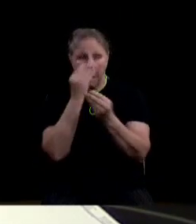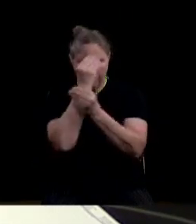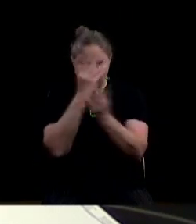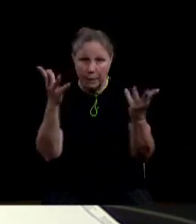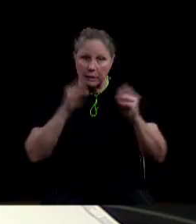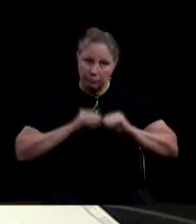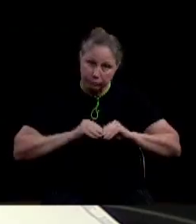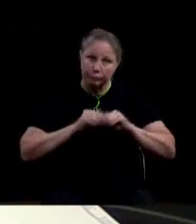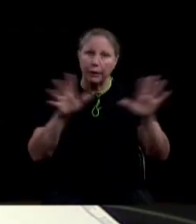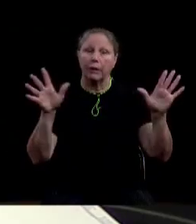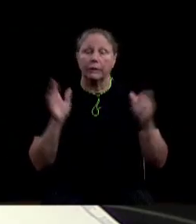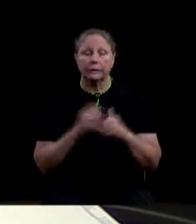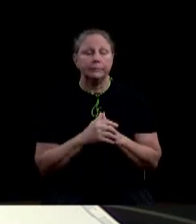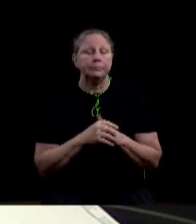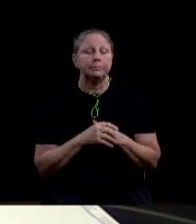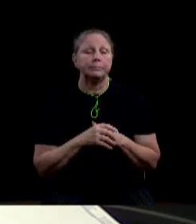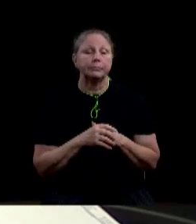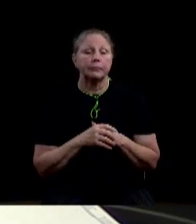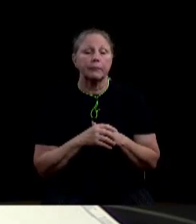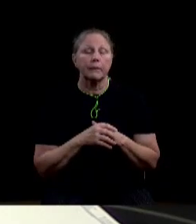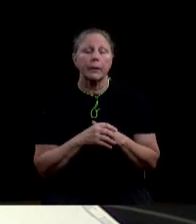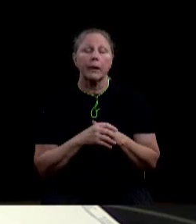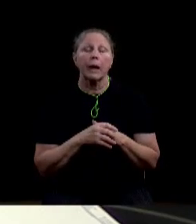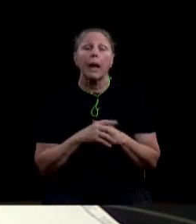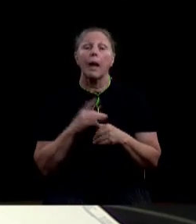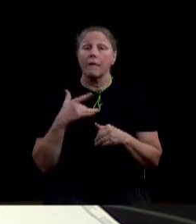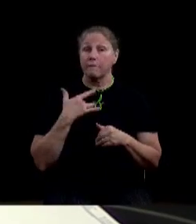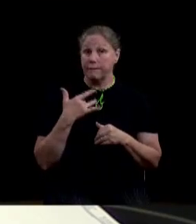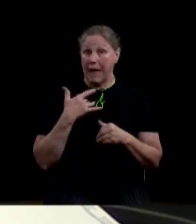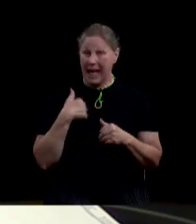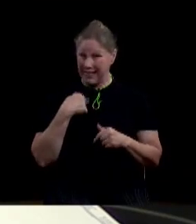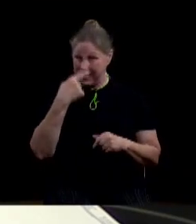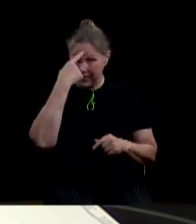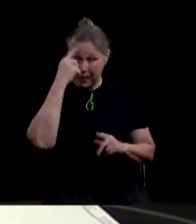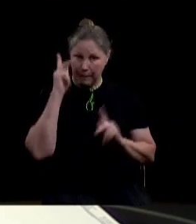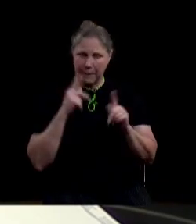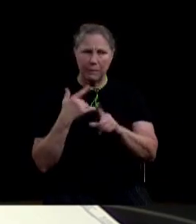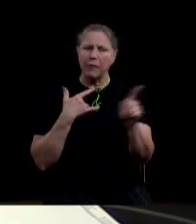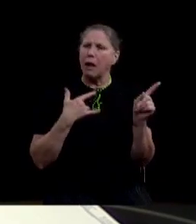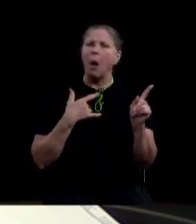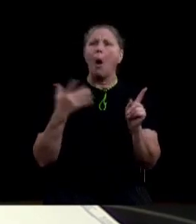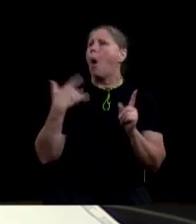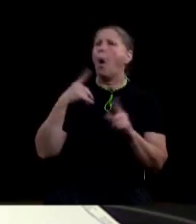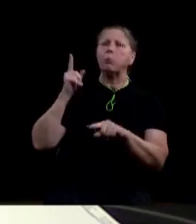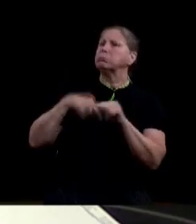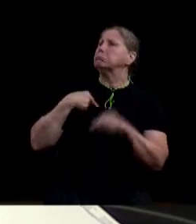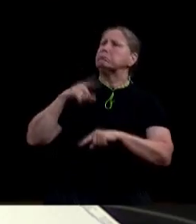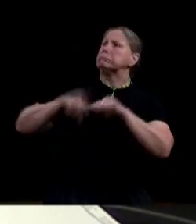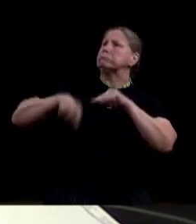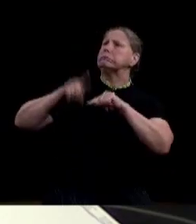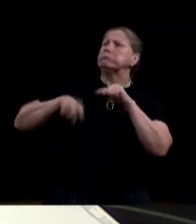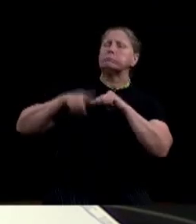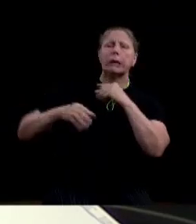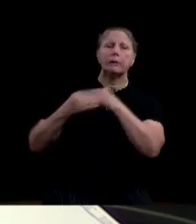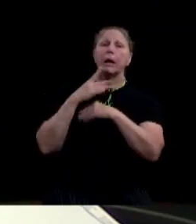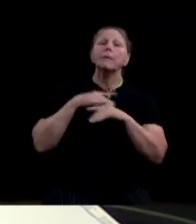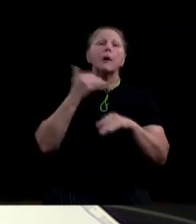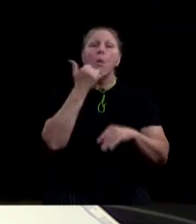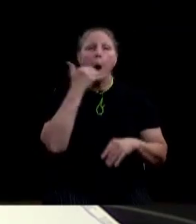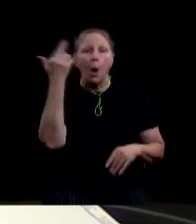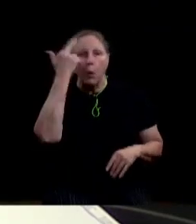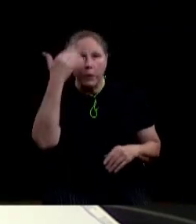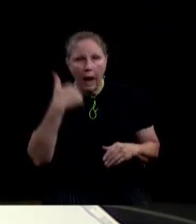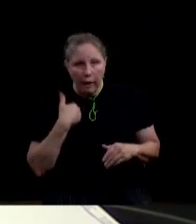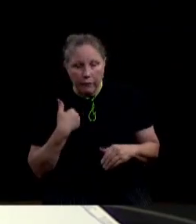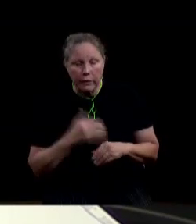many people feel they are the exception for all the wrong reasons. My fear is that unless there are repercussions